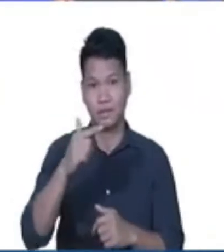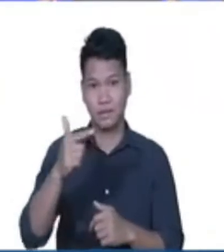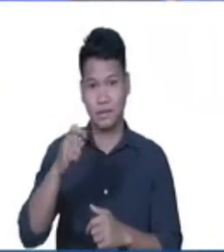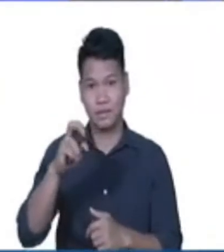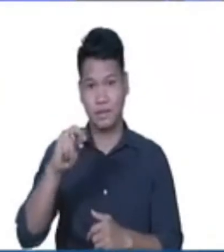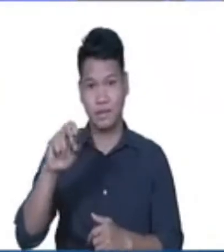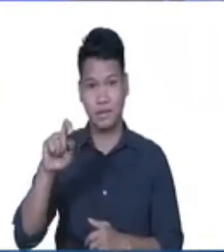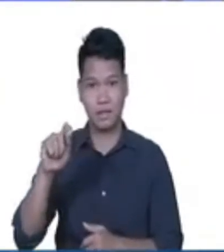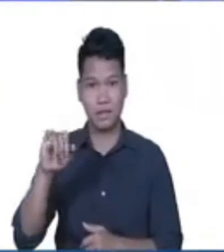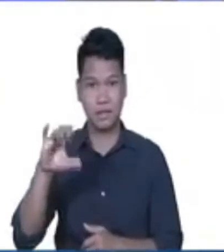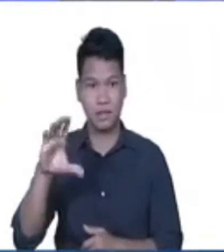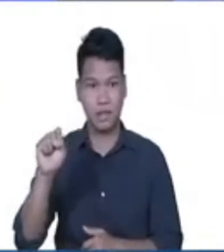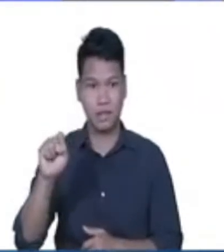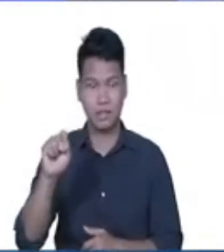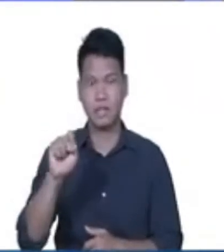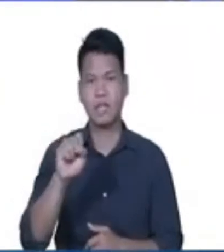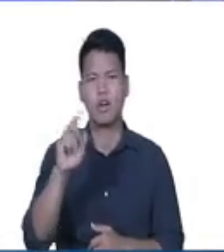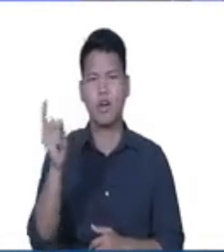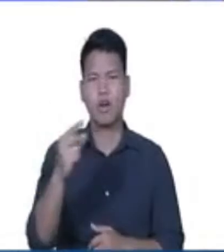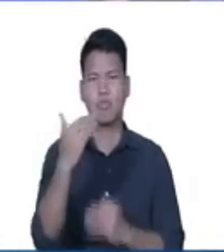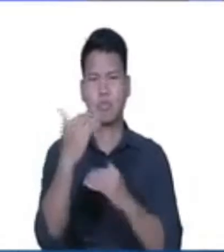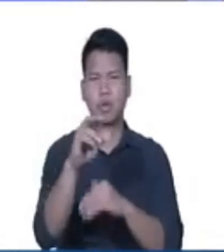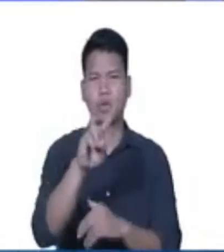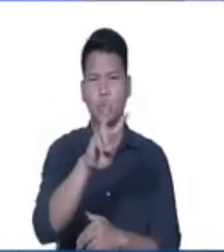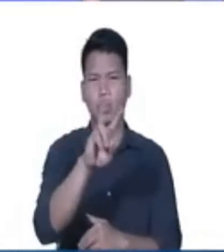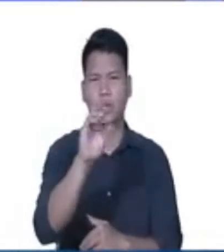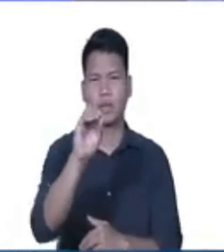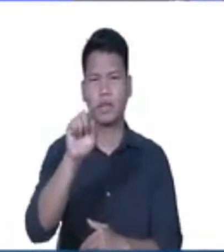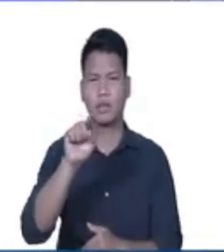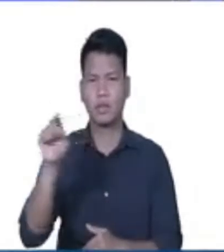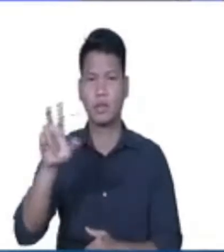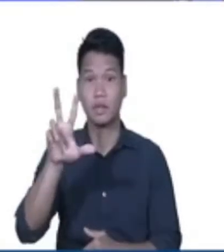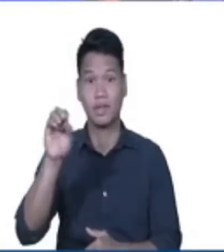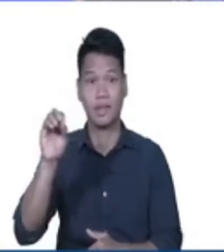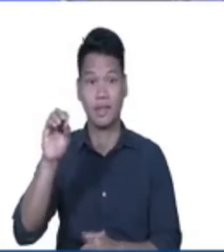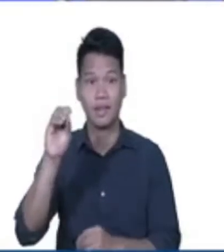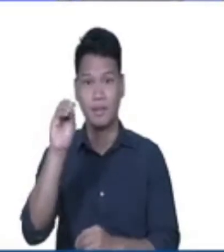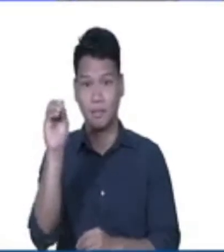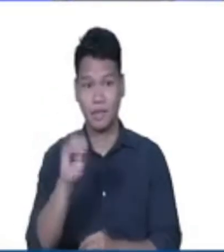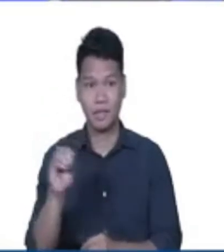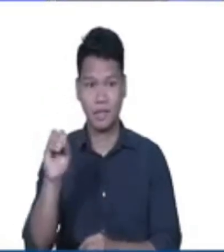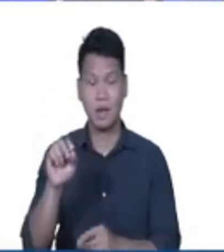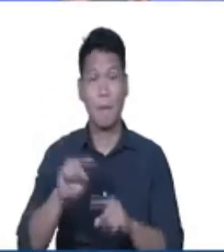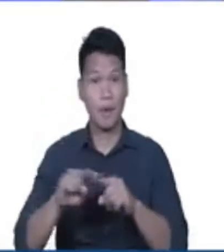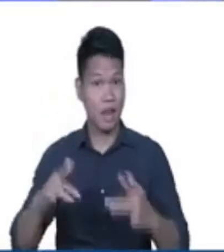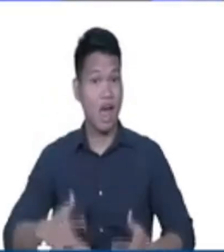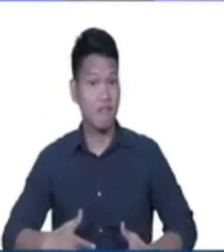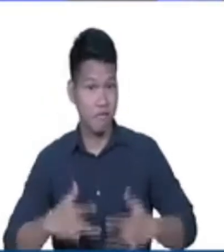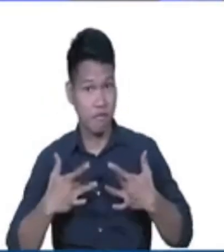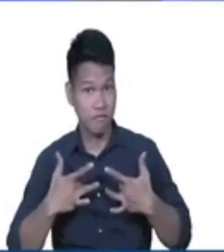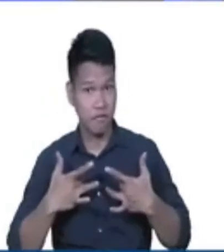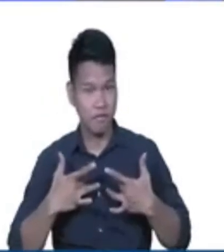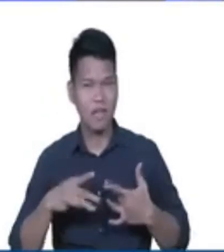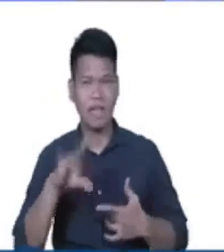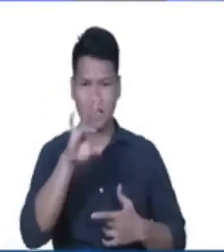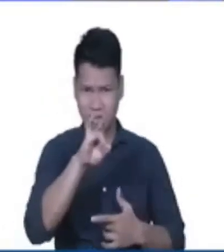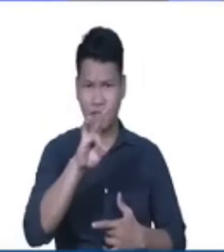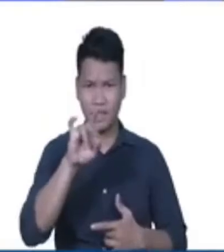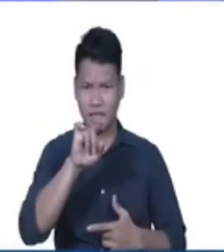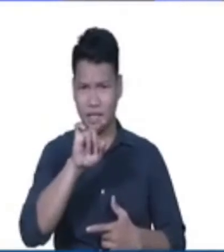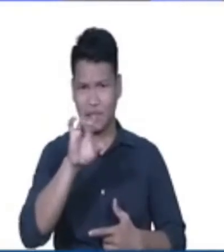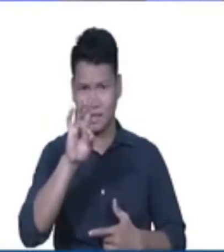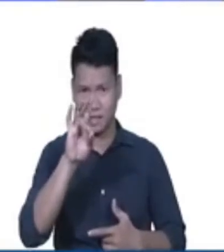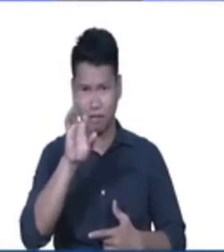percent and your lifestyle, my lifestyle choices, compose of 70 to 80 percent. So,